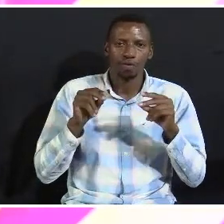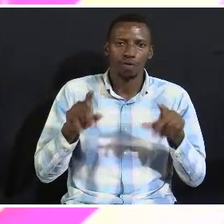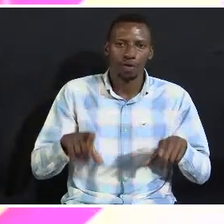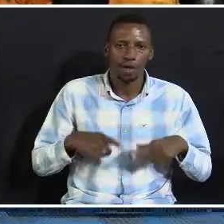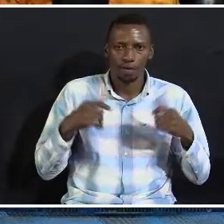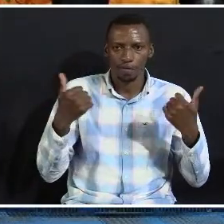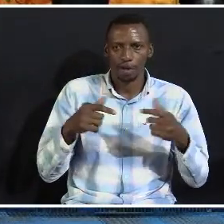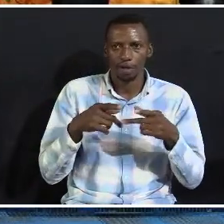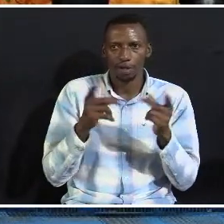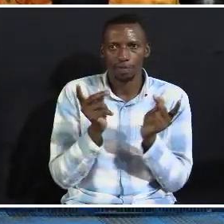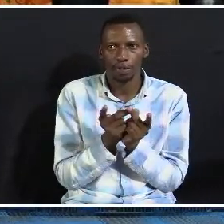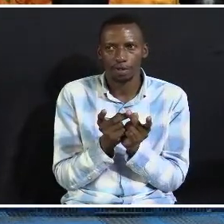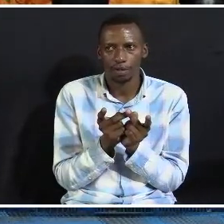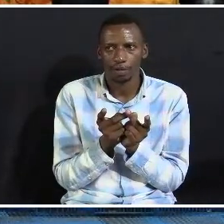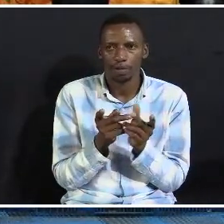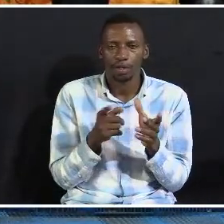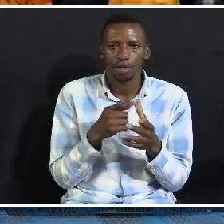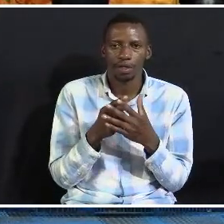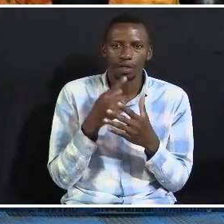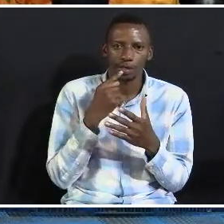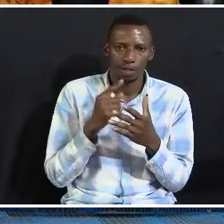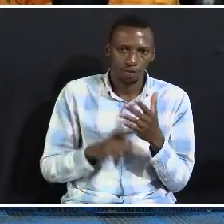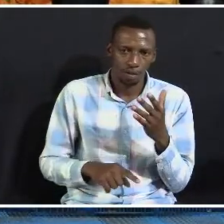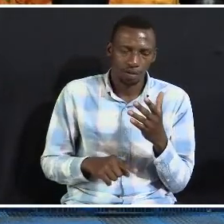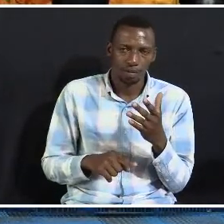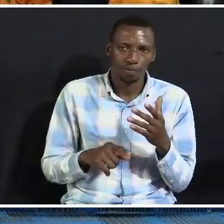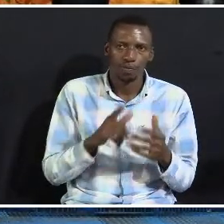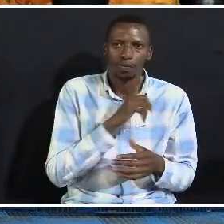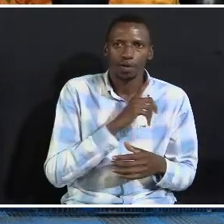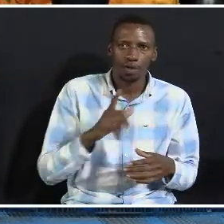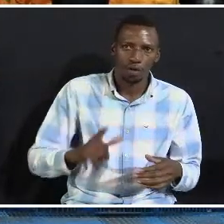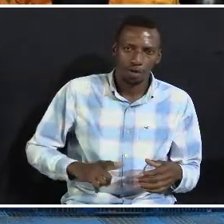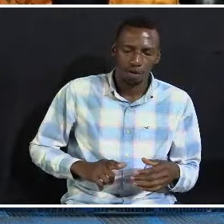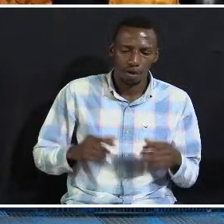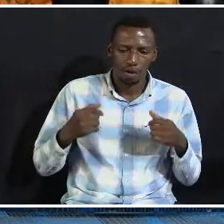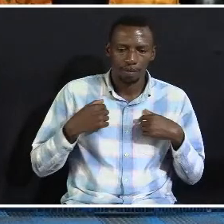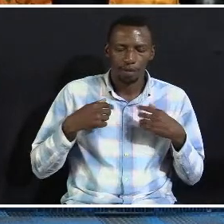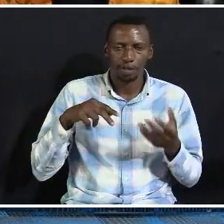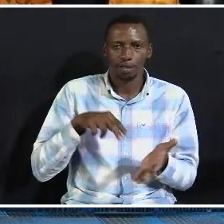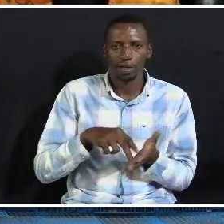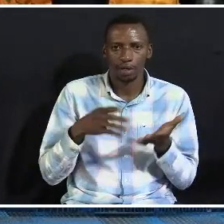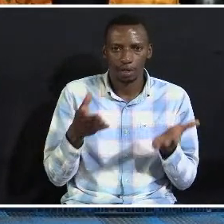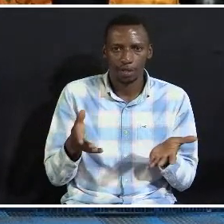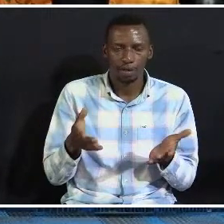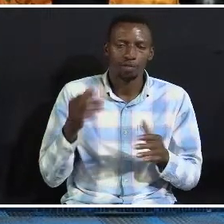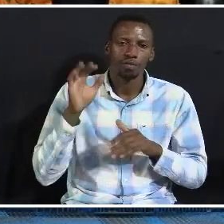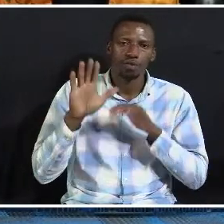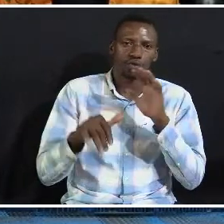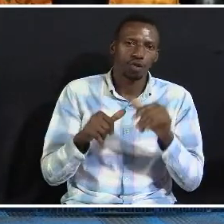And you would like to say, Lord, I here stand. I call upon you